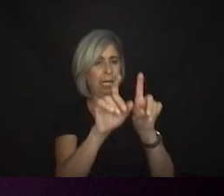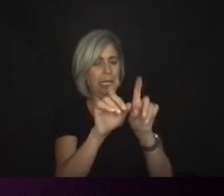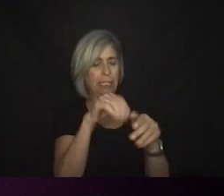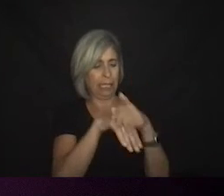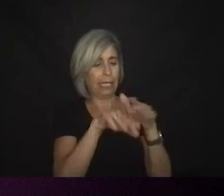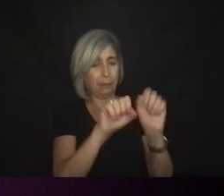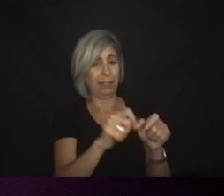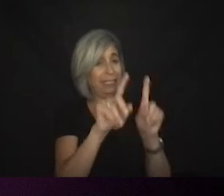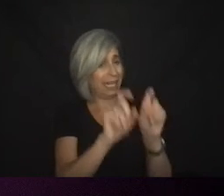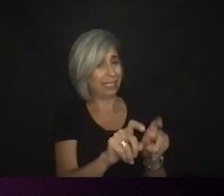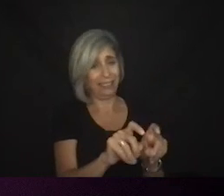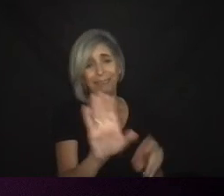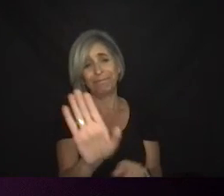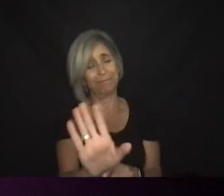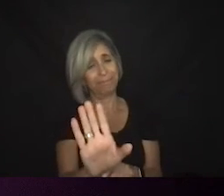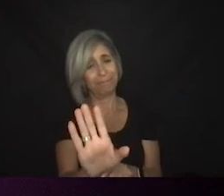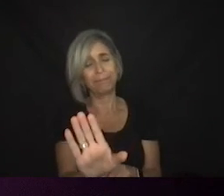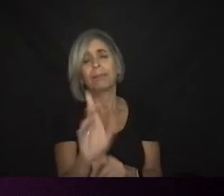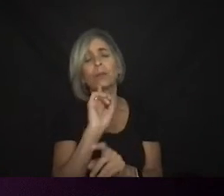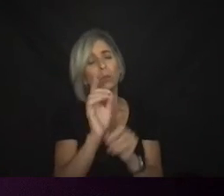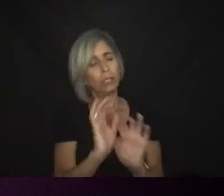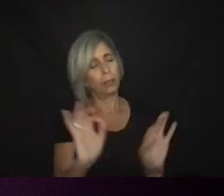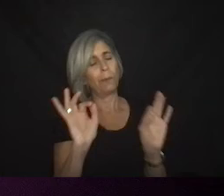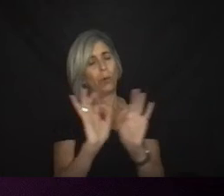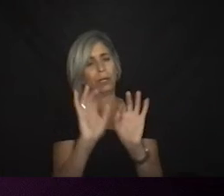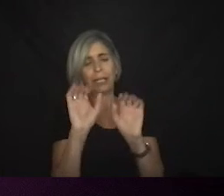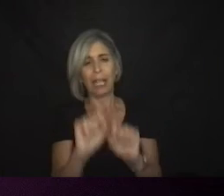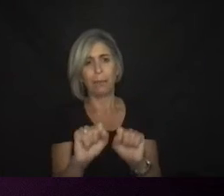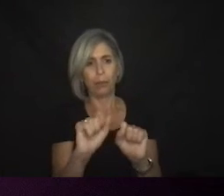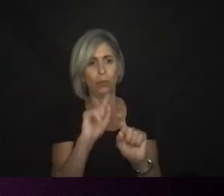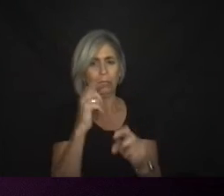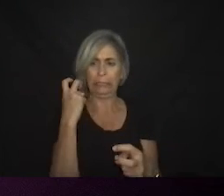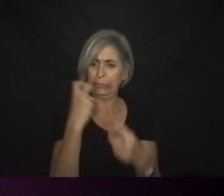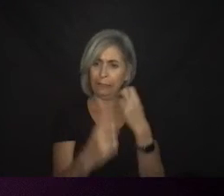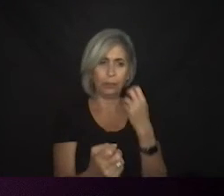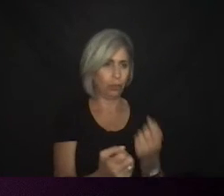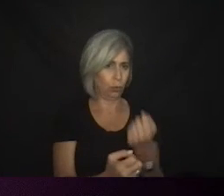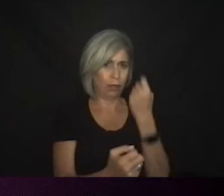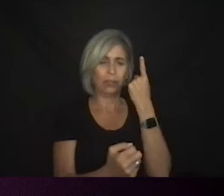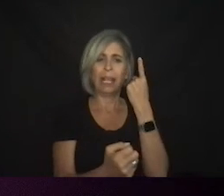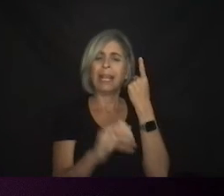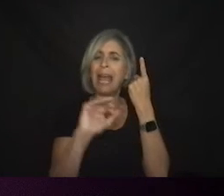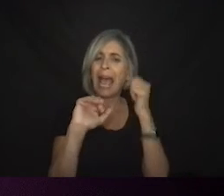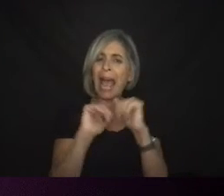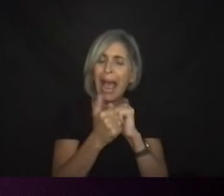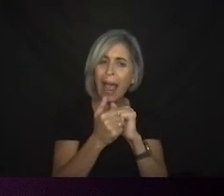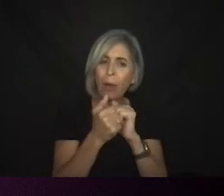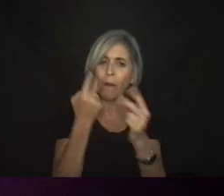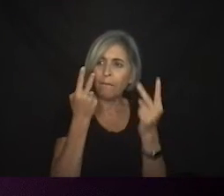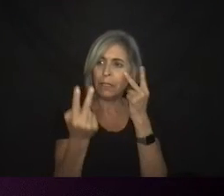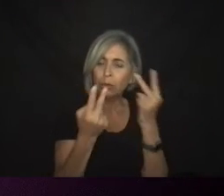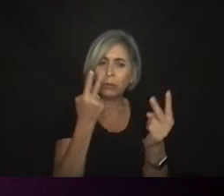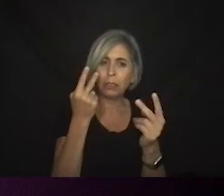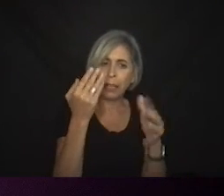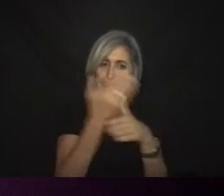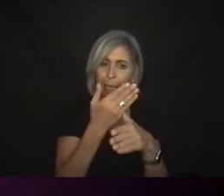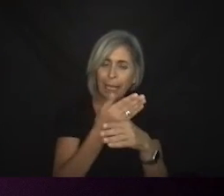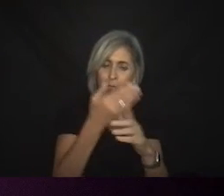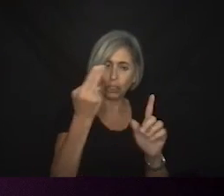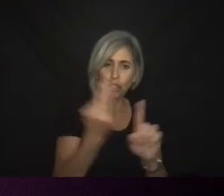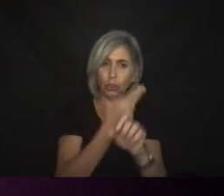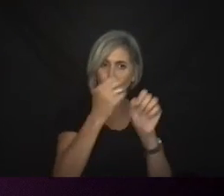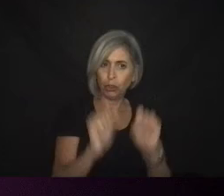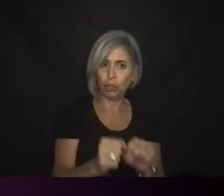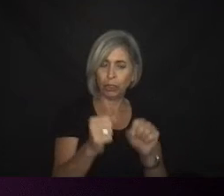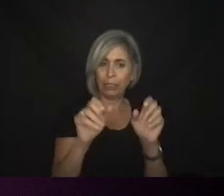testing, and it can be very difficult to understand how a visually impaired user might effectively